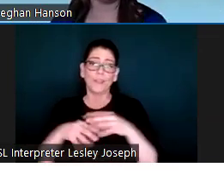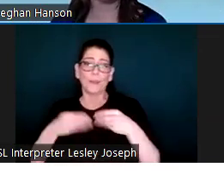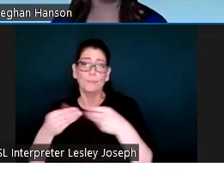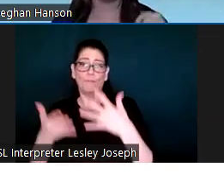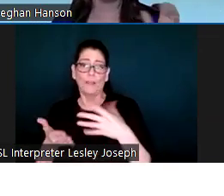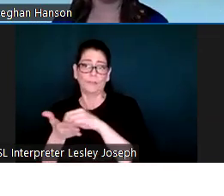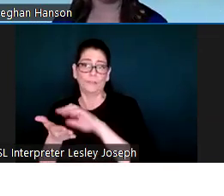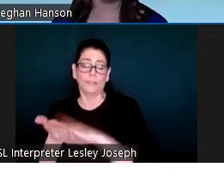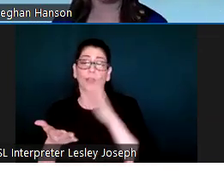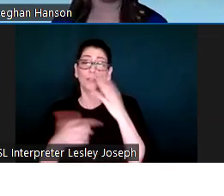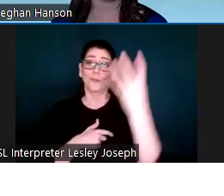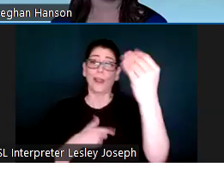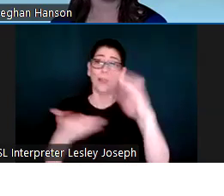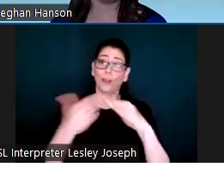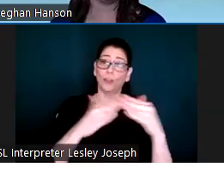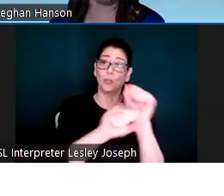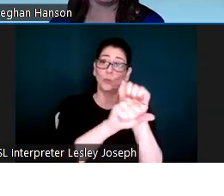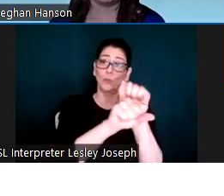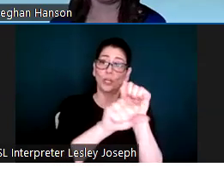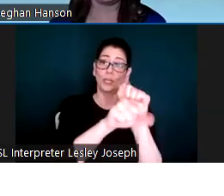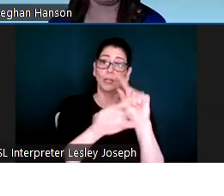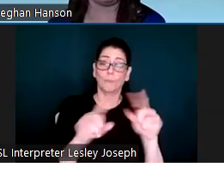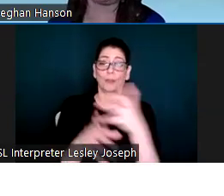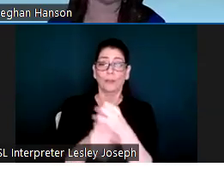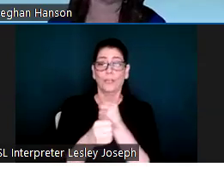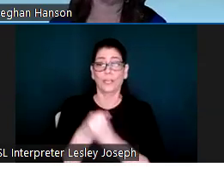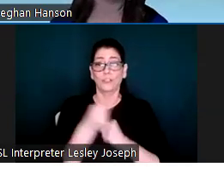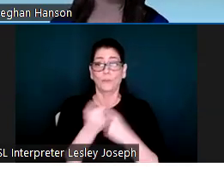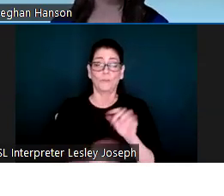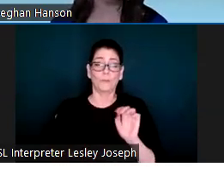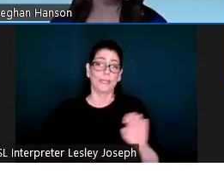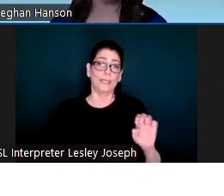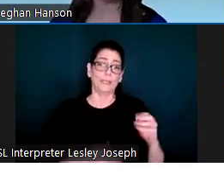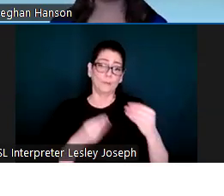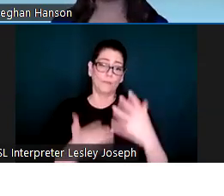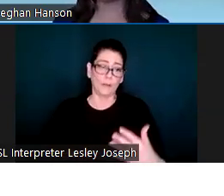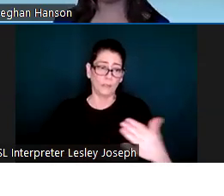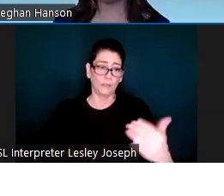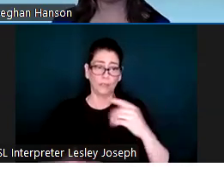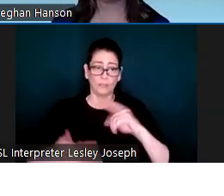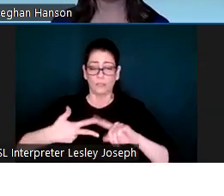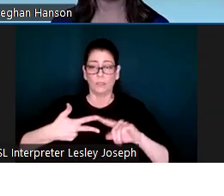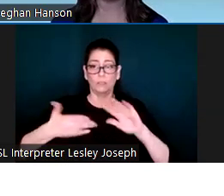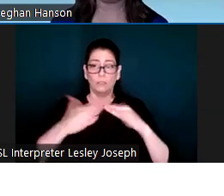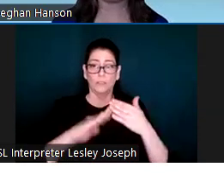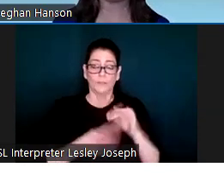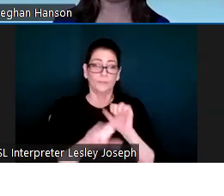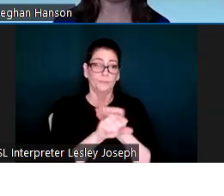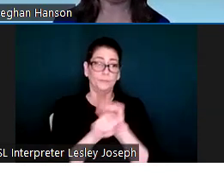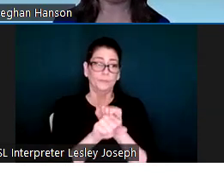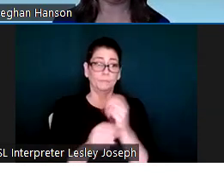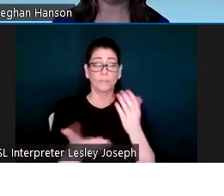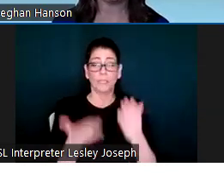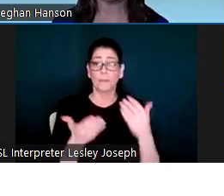are out in the community working a job and they're receiving supports from an EE provider. Community employment might be that they do have